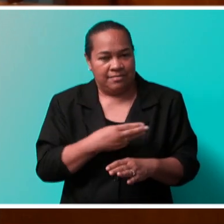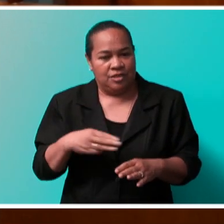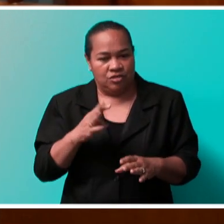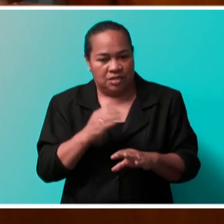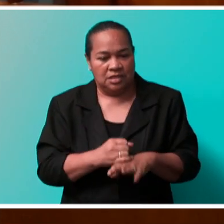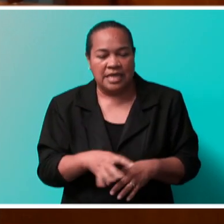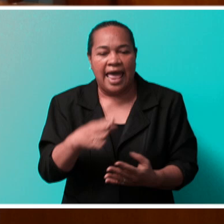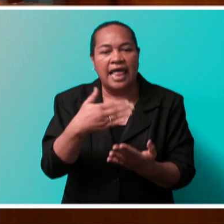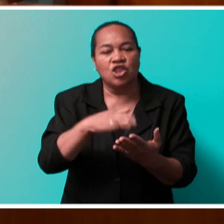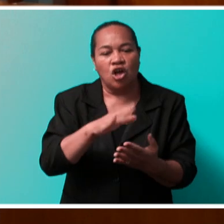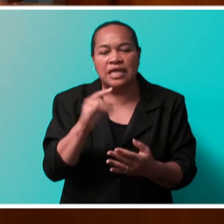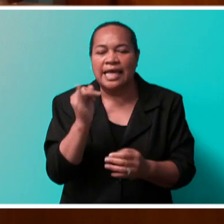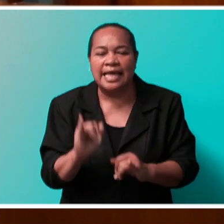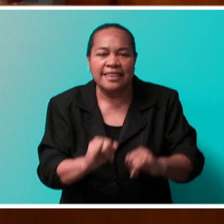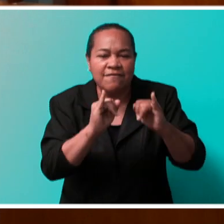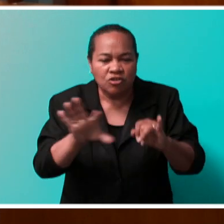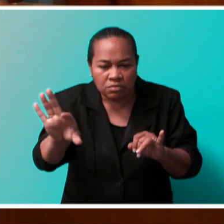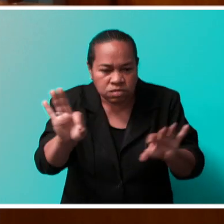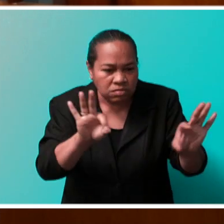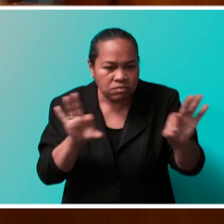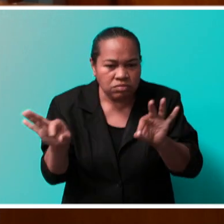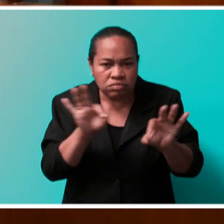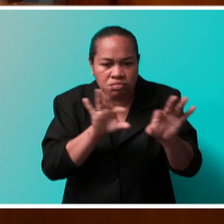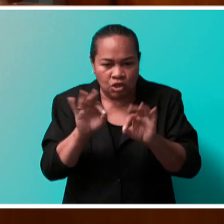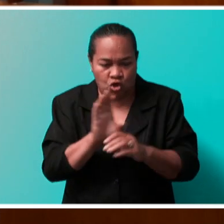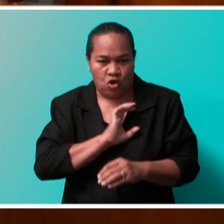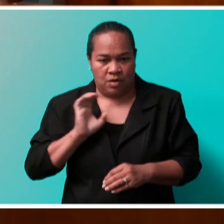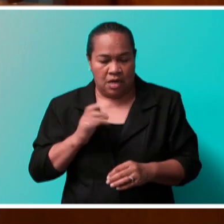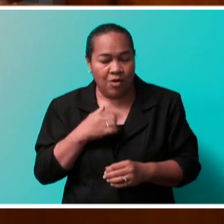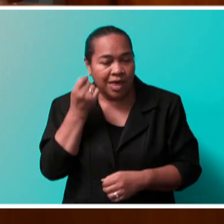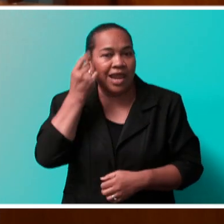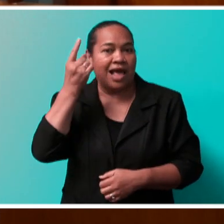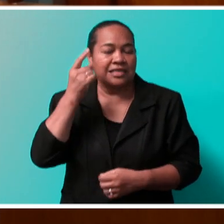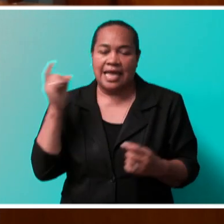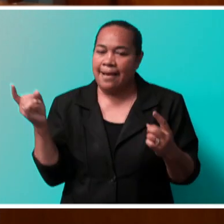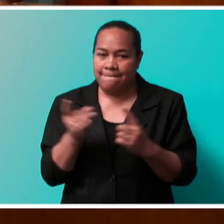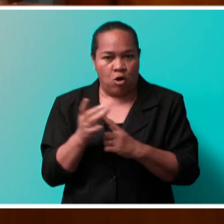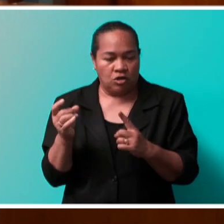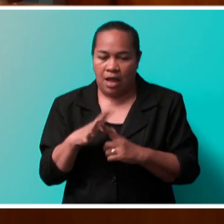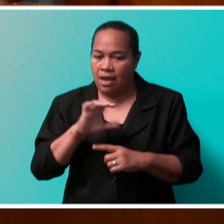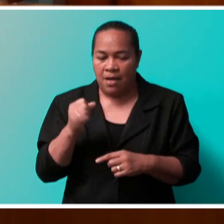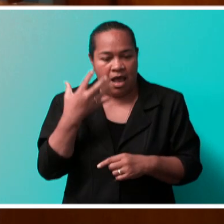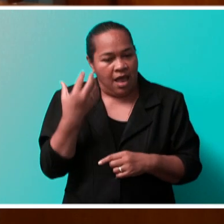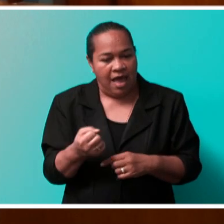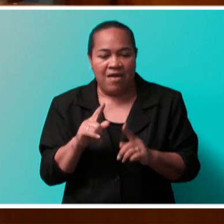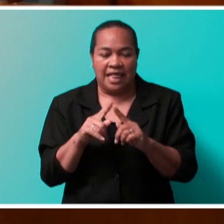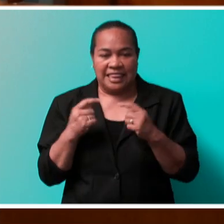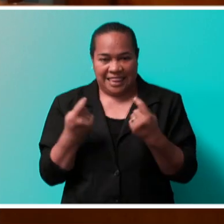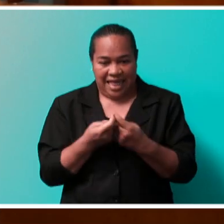be appointed to the Commission, recognizing the importance of having a team that